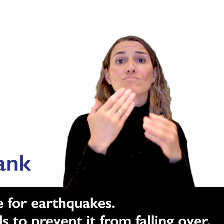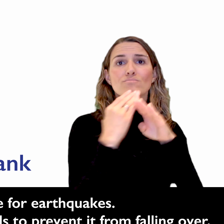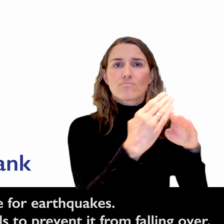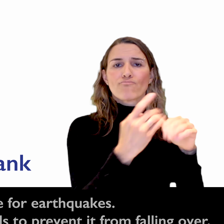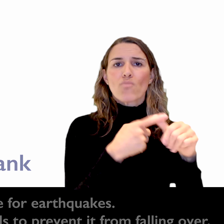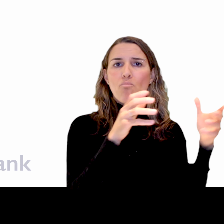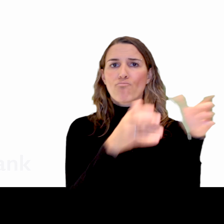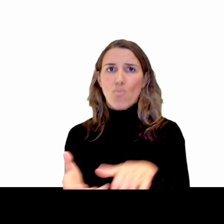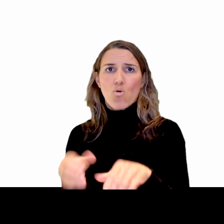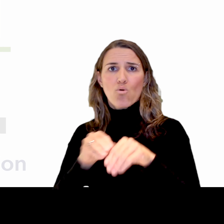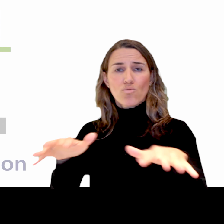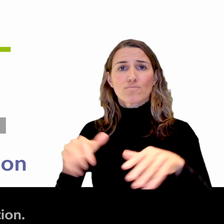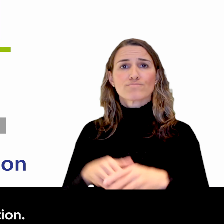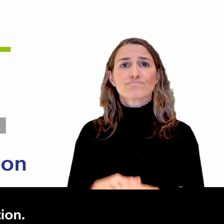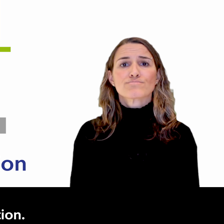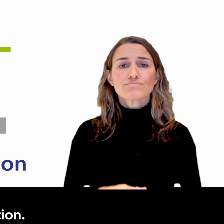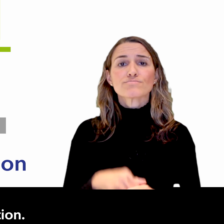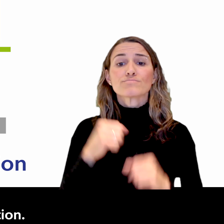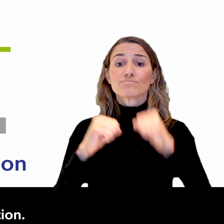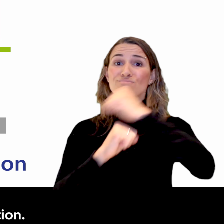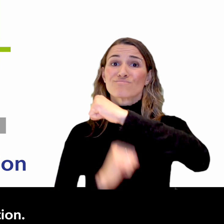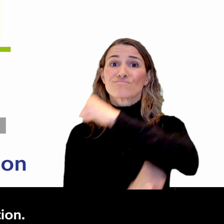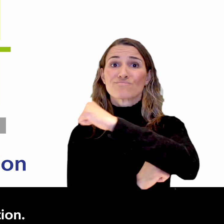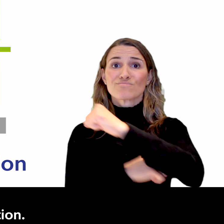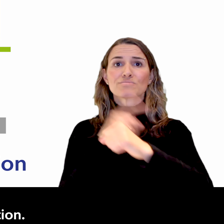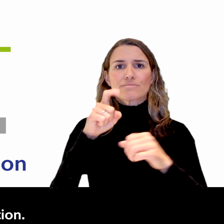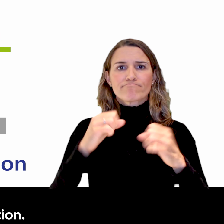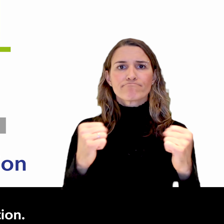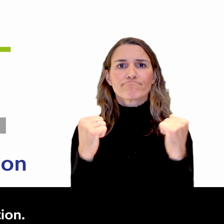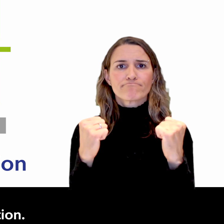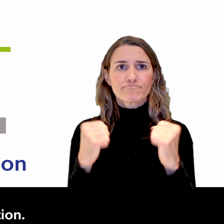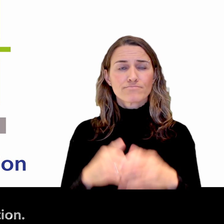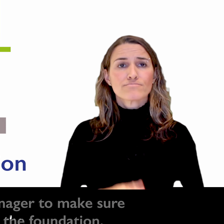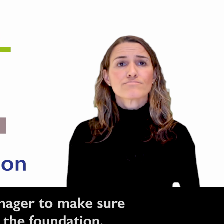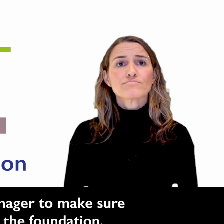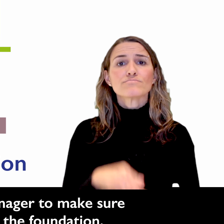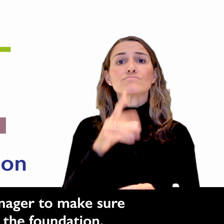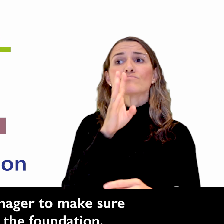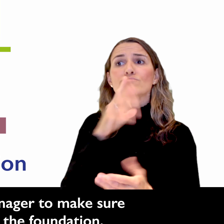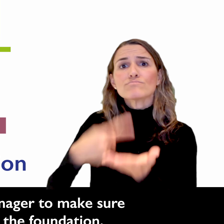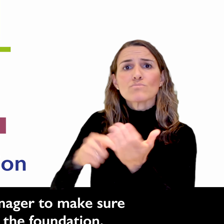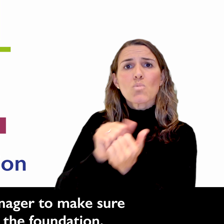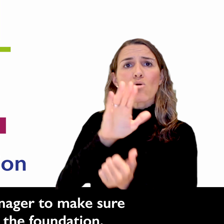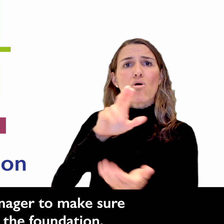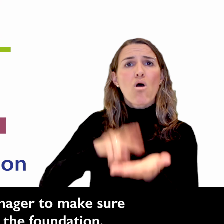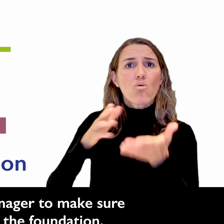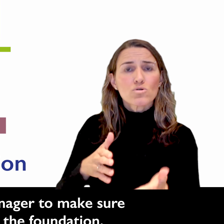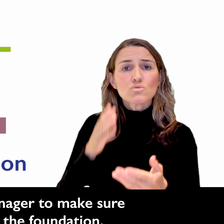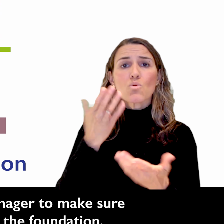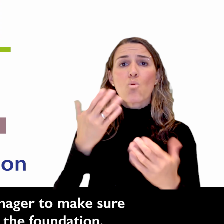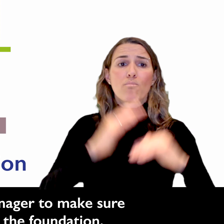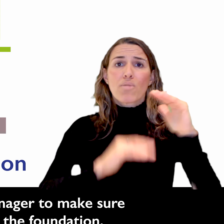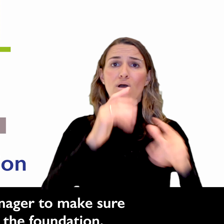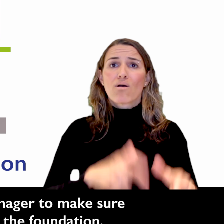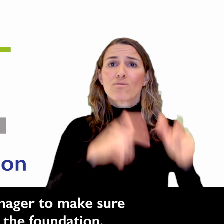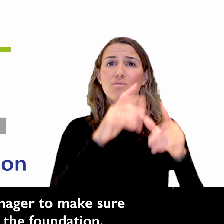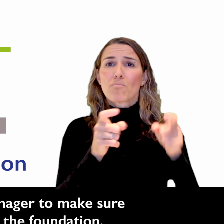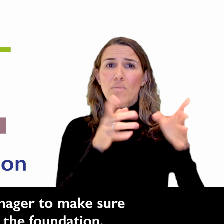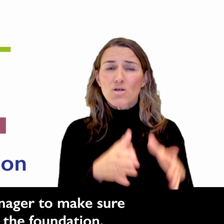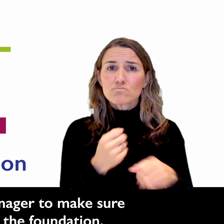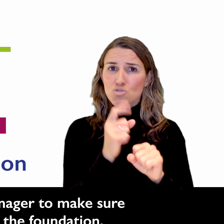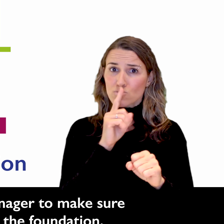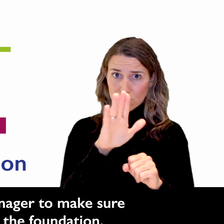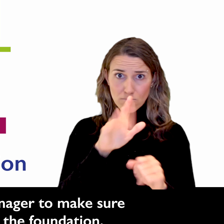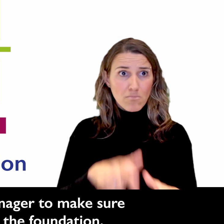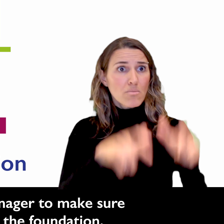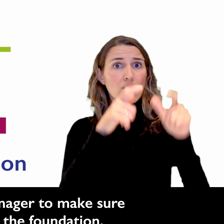falling over. Ensure a secure foundation. Talk to your contractor or building manager to make sure